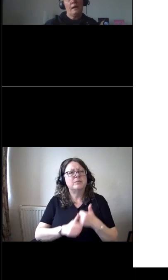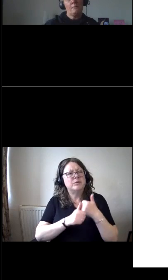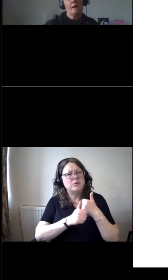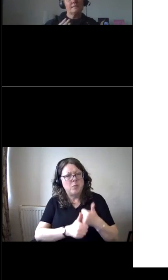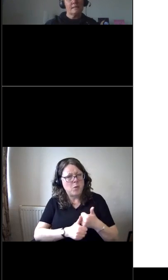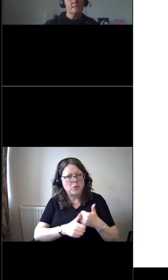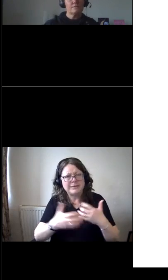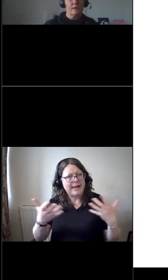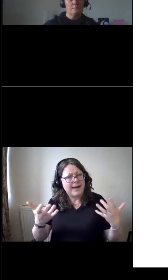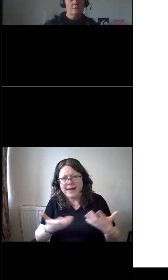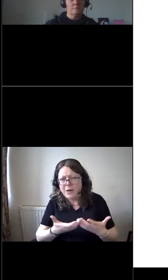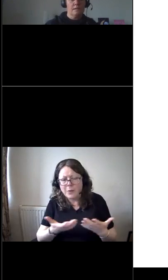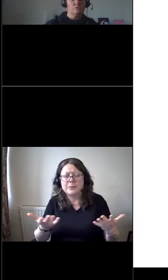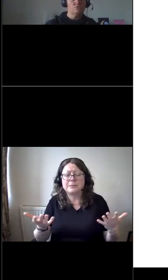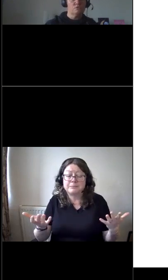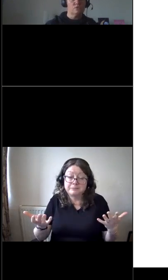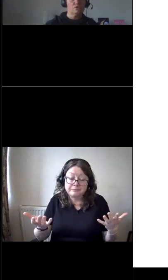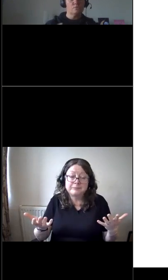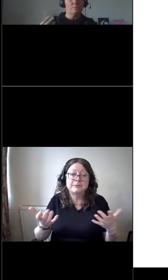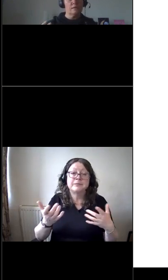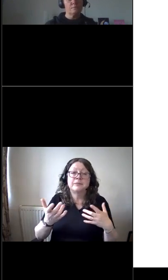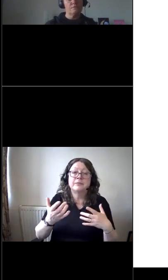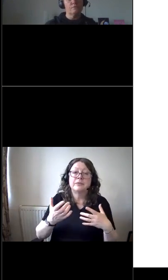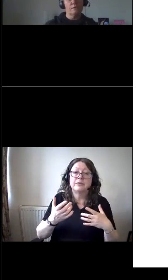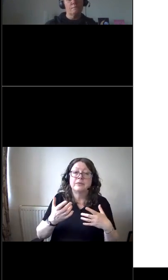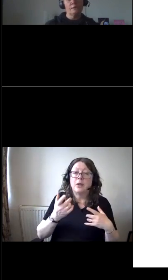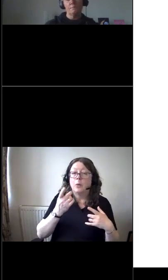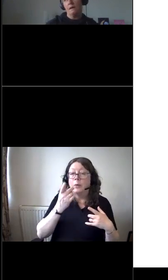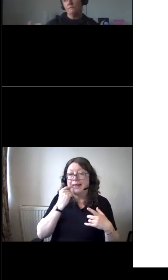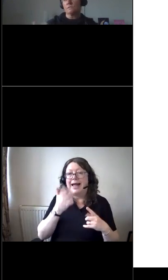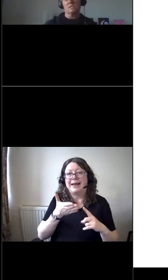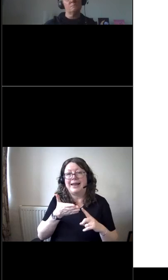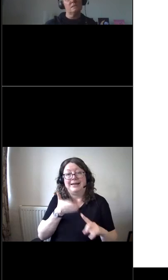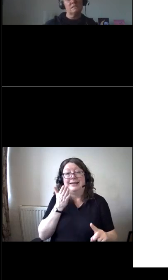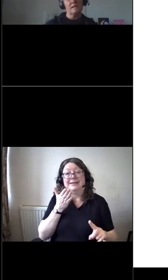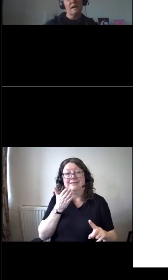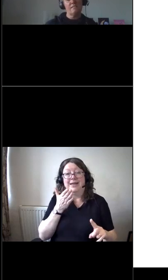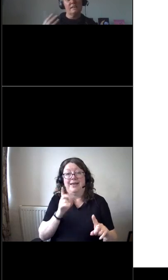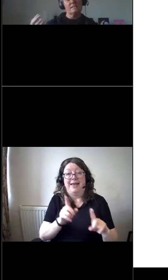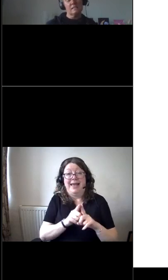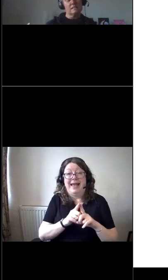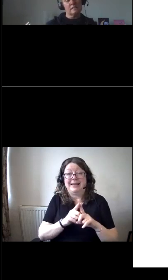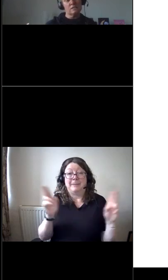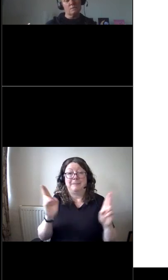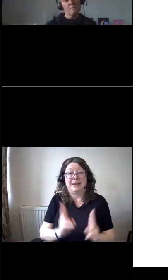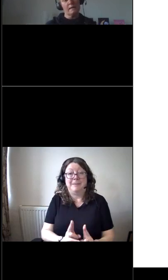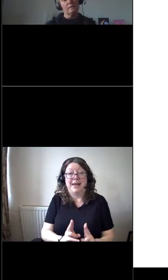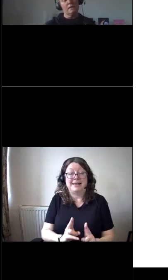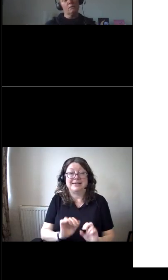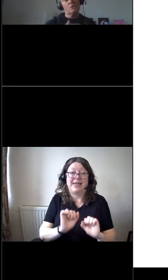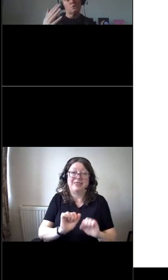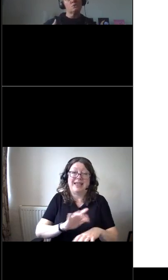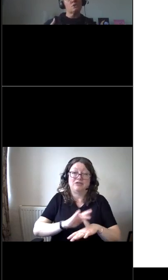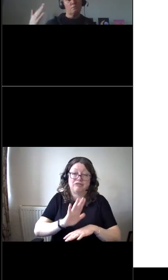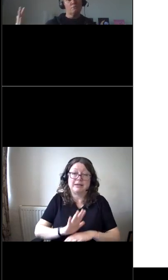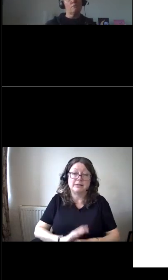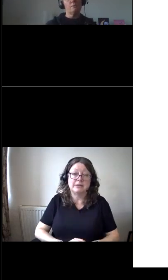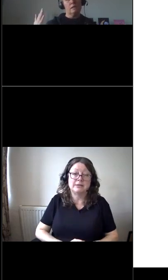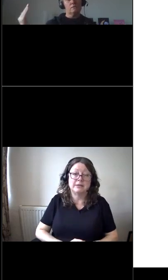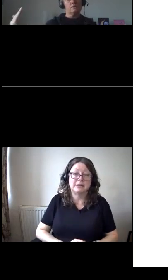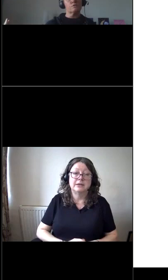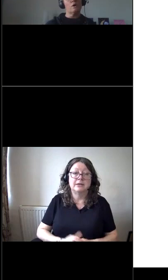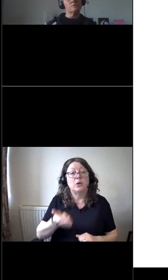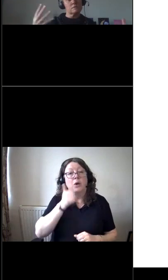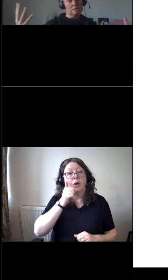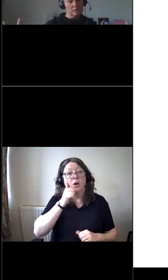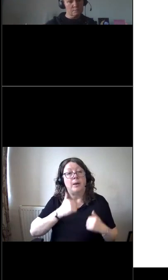people, identifying and minimizing triggers. So maybe it might be helpful to complete a diary. I certainly did this with my little girl when she was going through